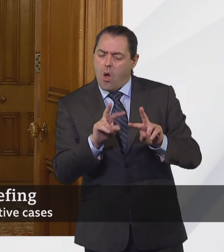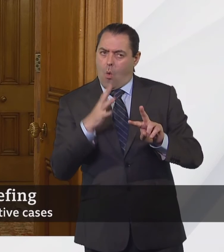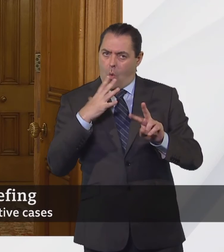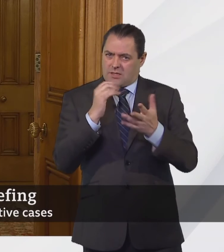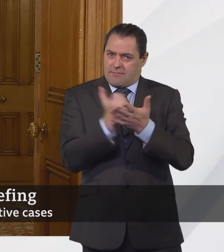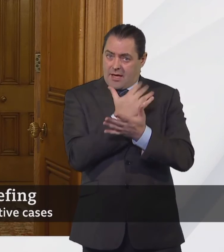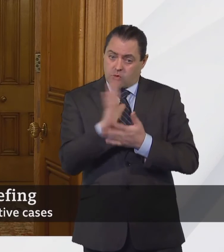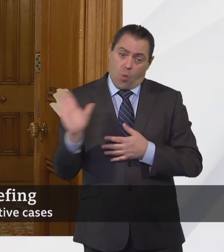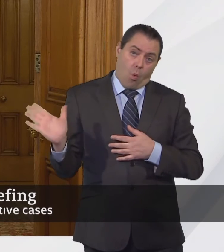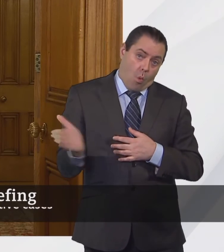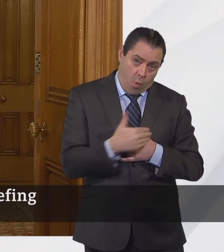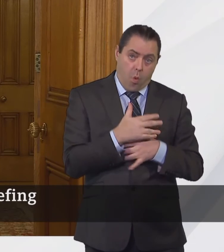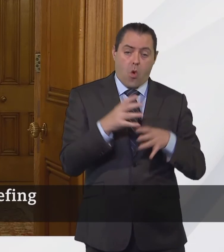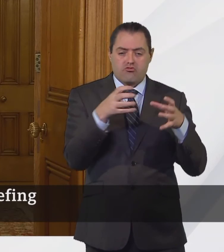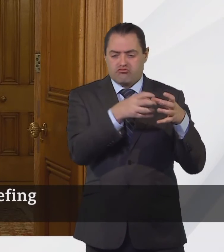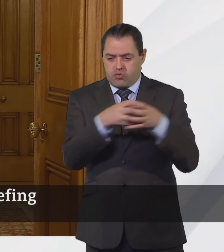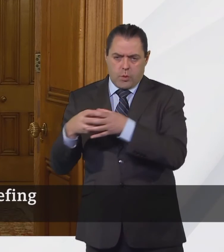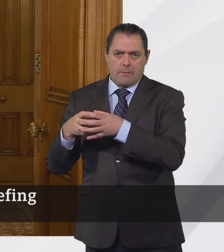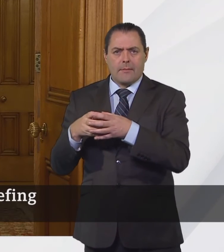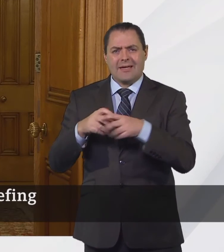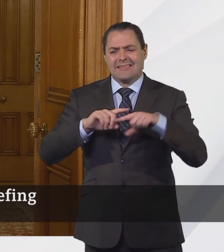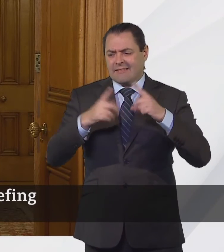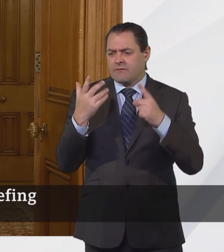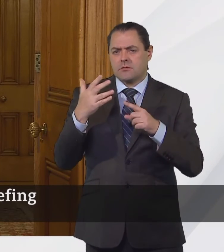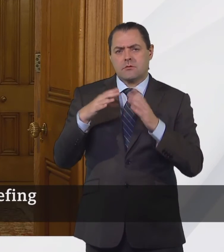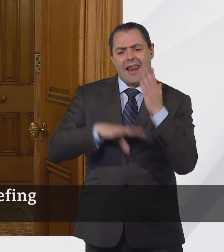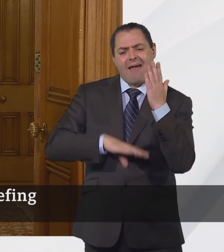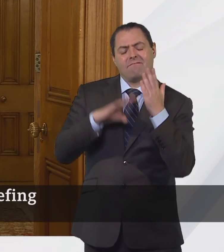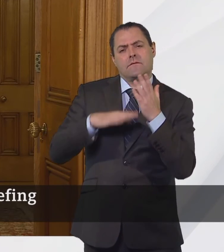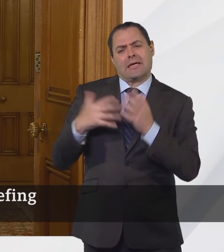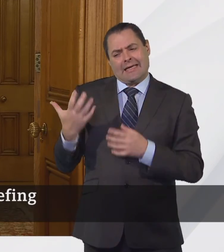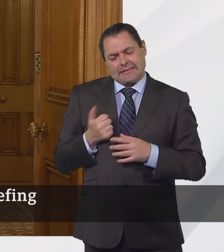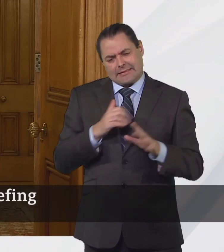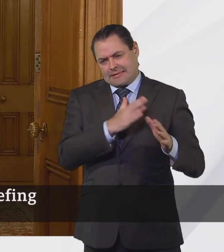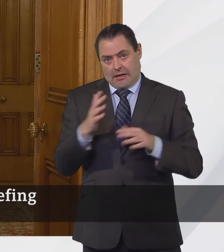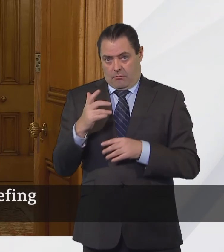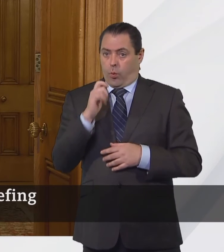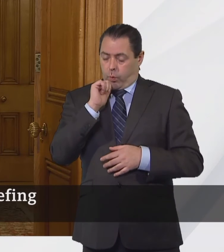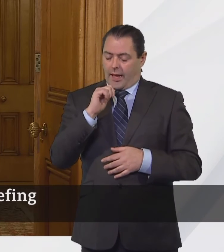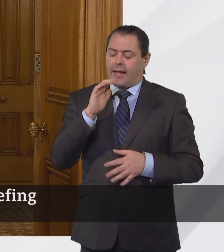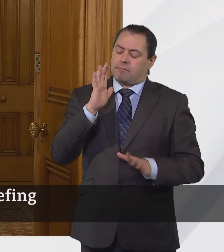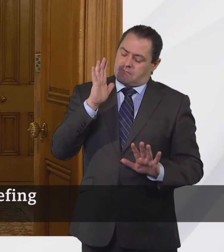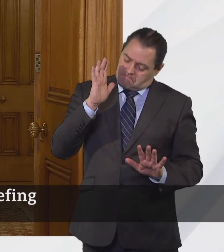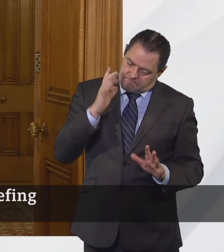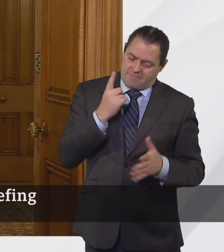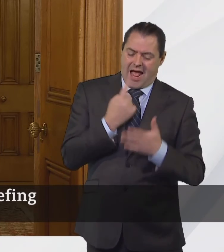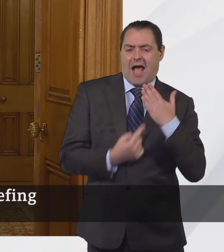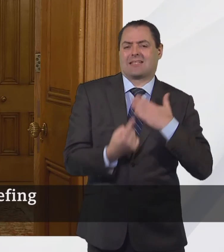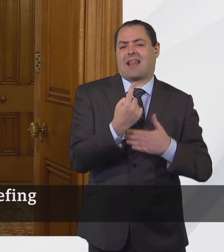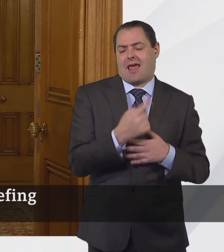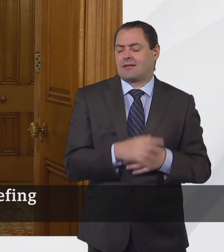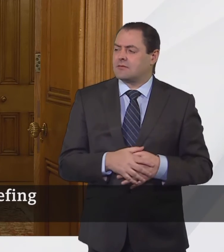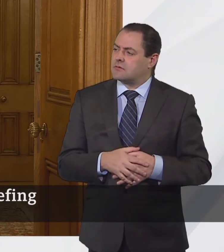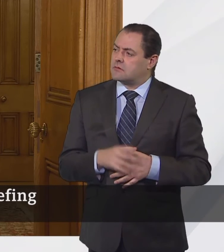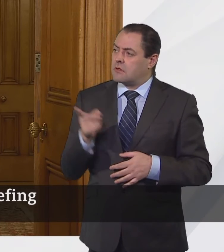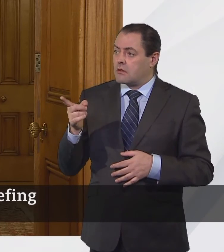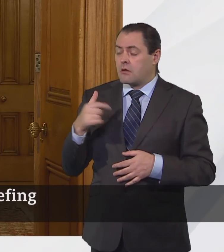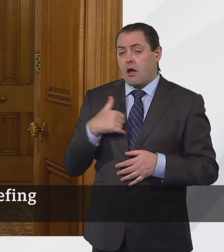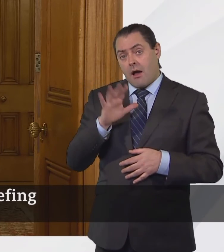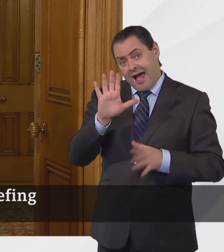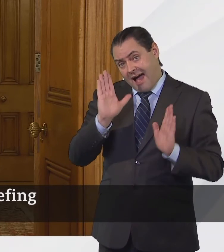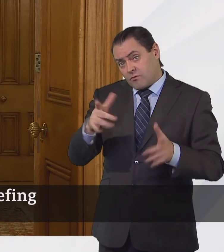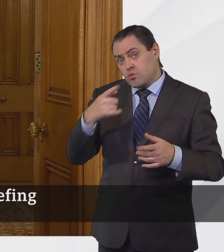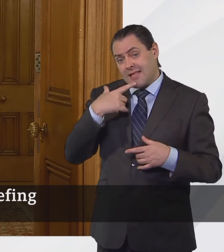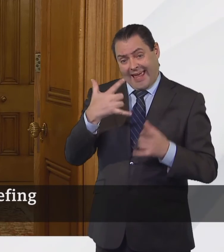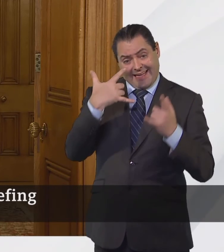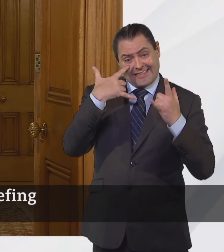all groups with these community testing efforts. But I think it'd be probably fair to say that it wasn't just the testing that